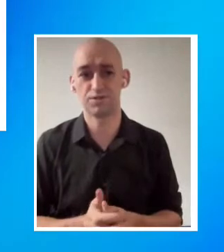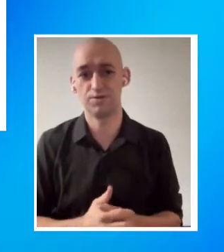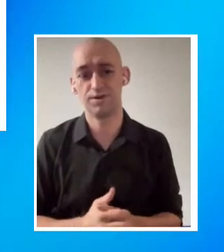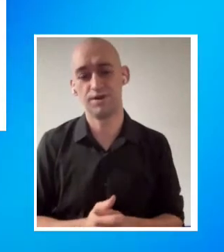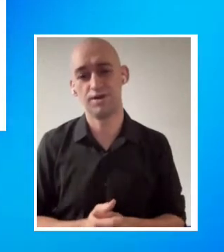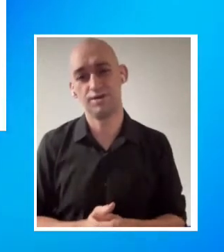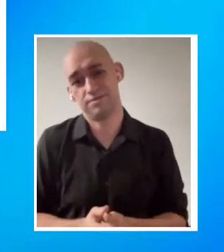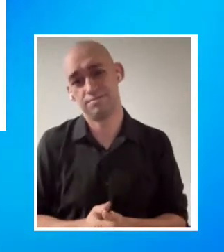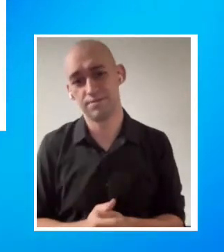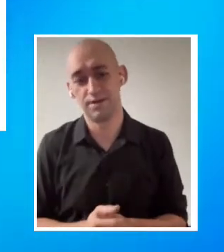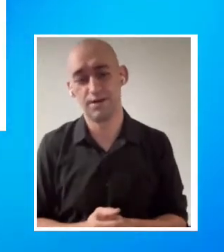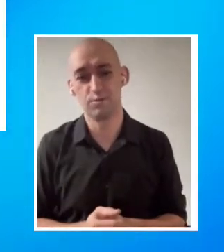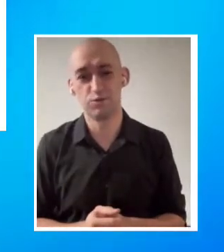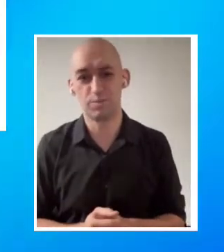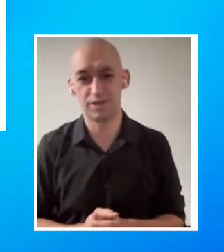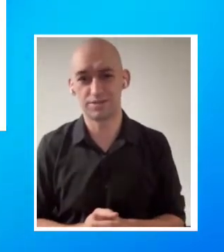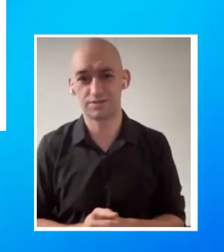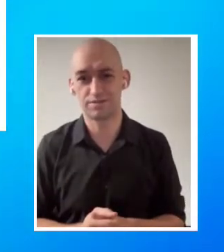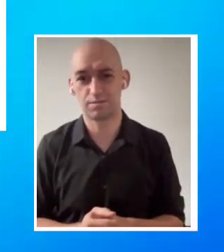Naomi. So, okay.